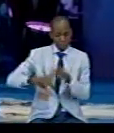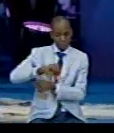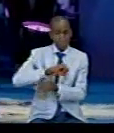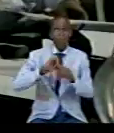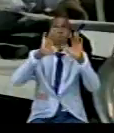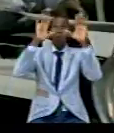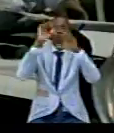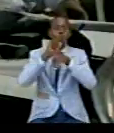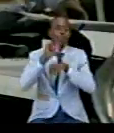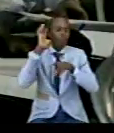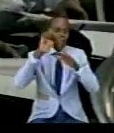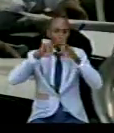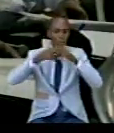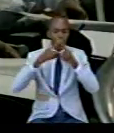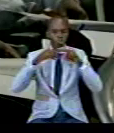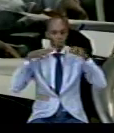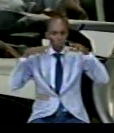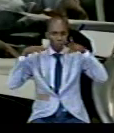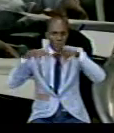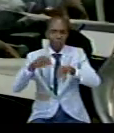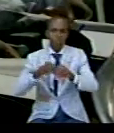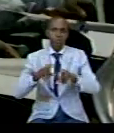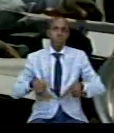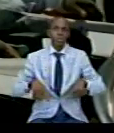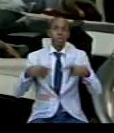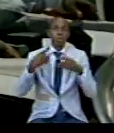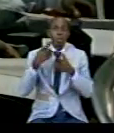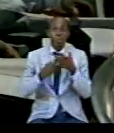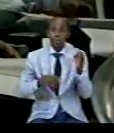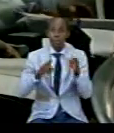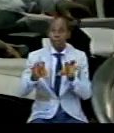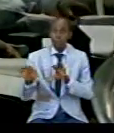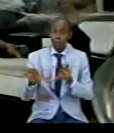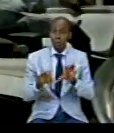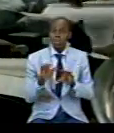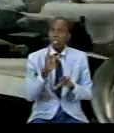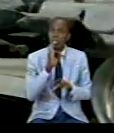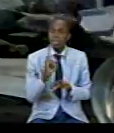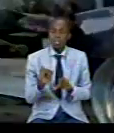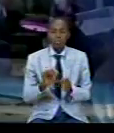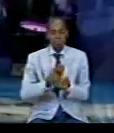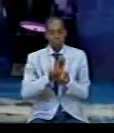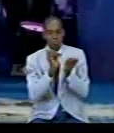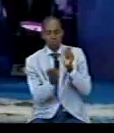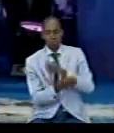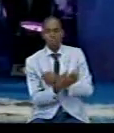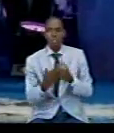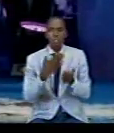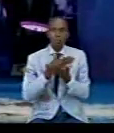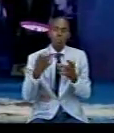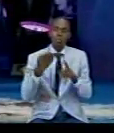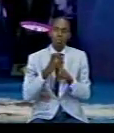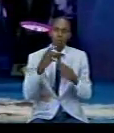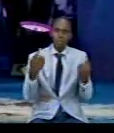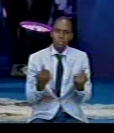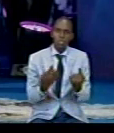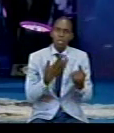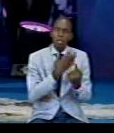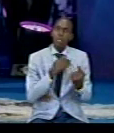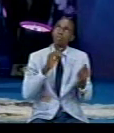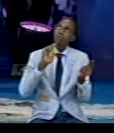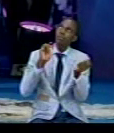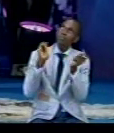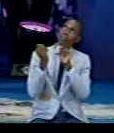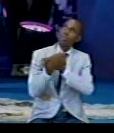life. What we do is, we turn away from our sins. We turn to the Lord. We